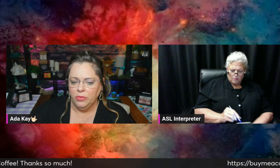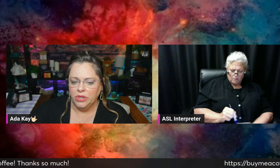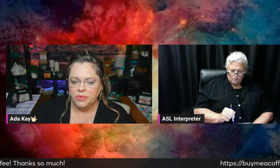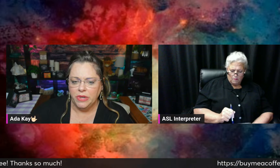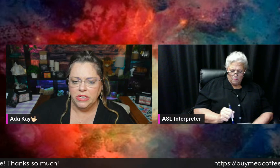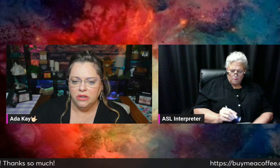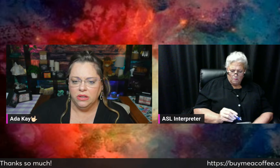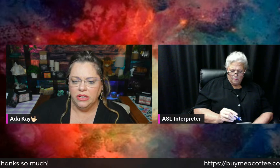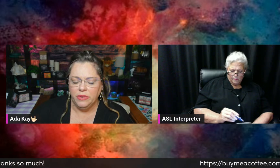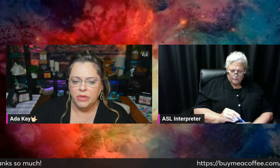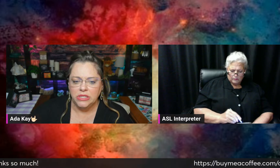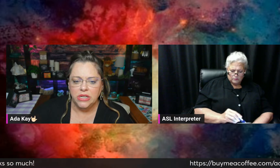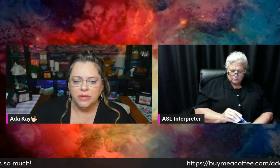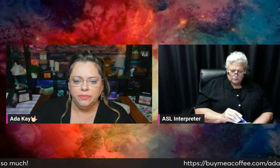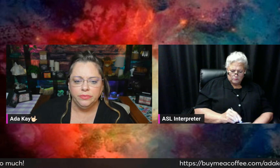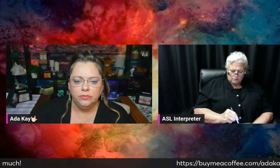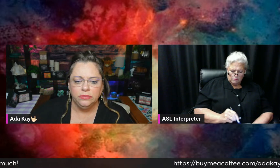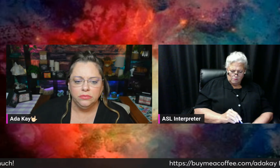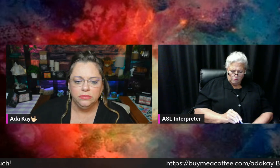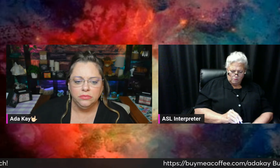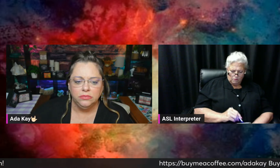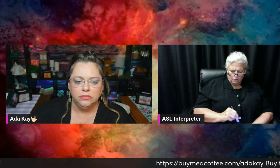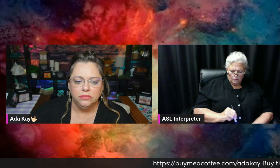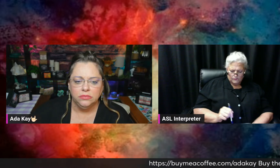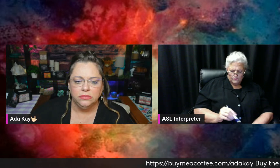I mean, what has it been? 11 months now?